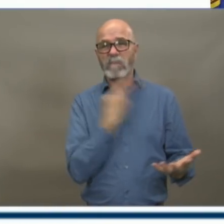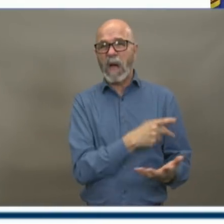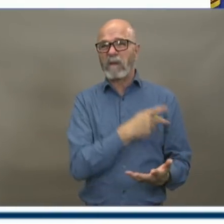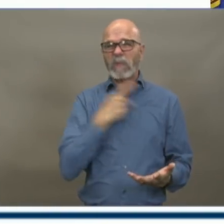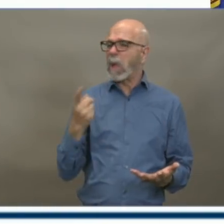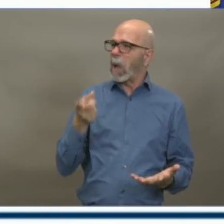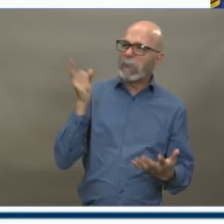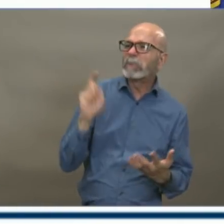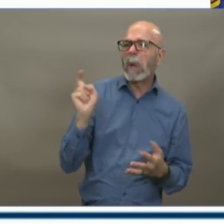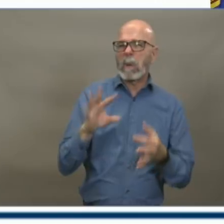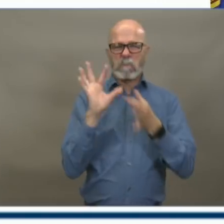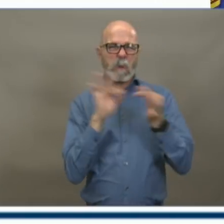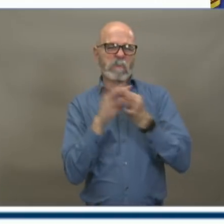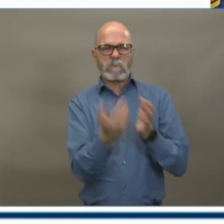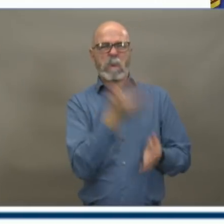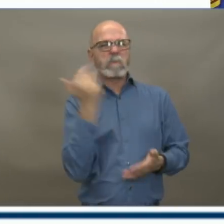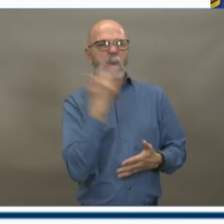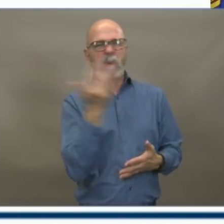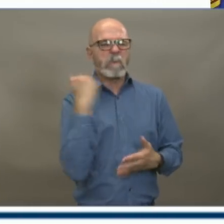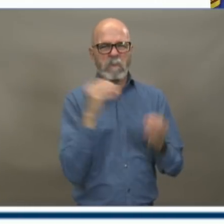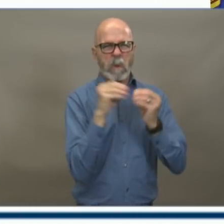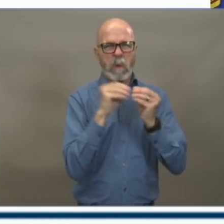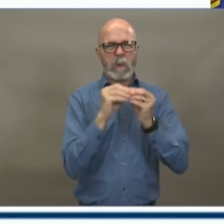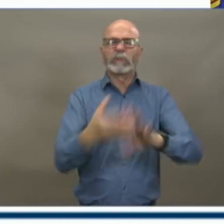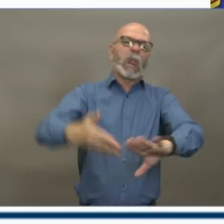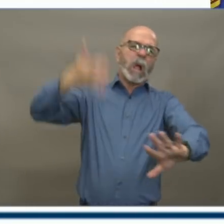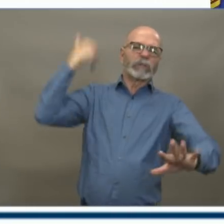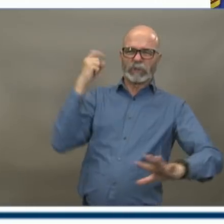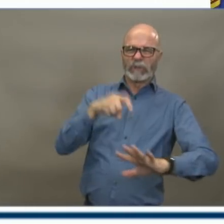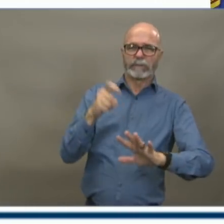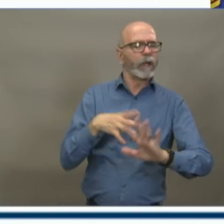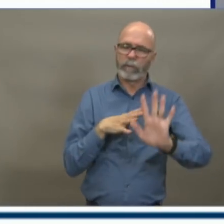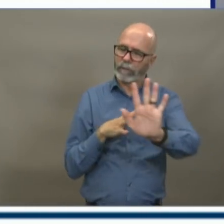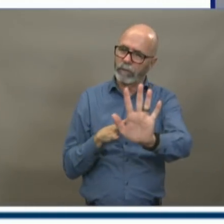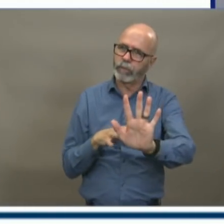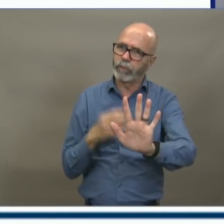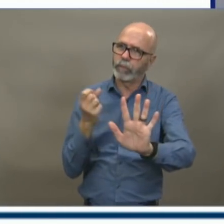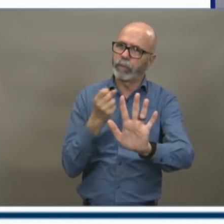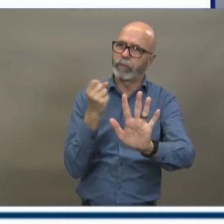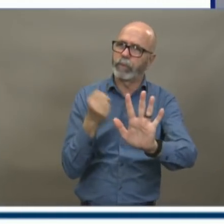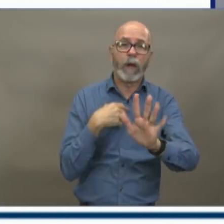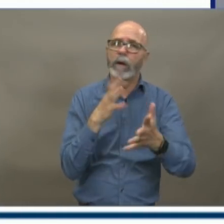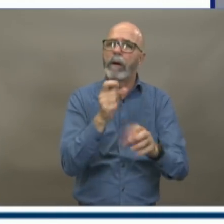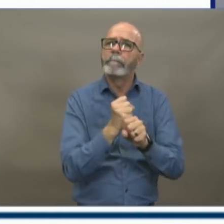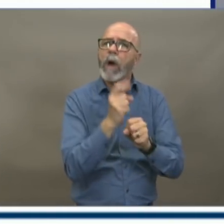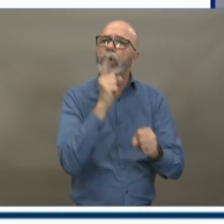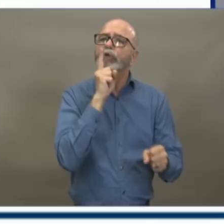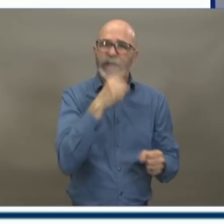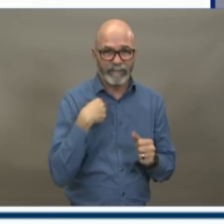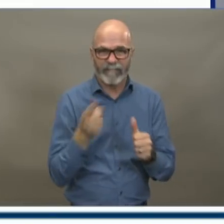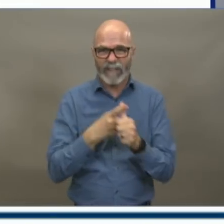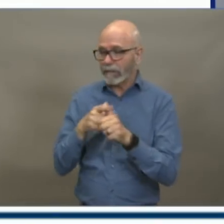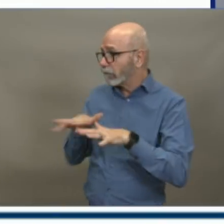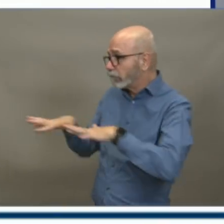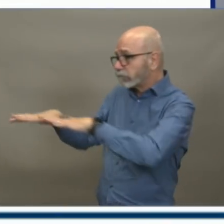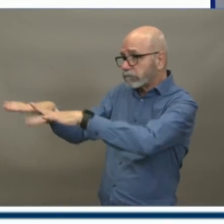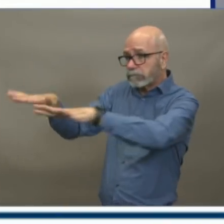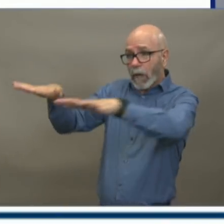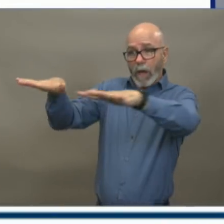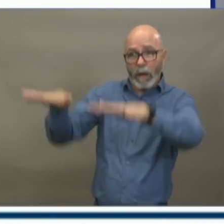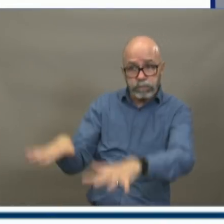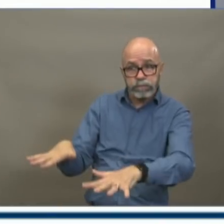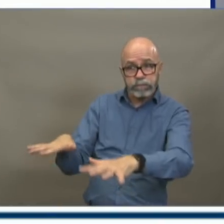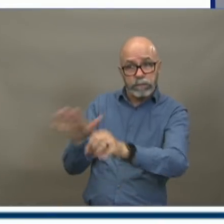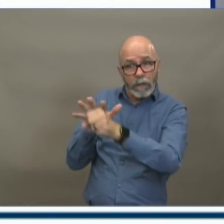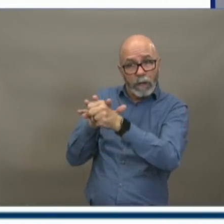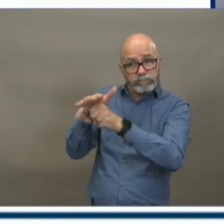one-shot doses early on. This is the reason why we didn't do it. We wanted to reassure all Nova Scotians that if you get your first shot, we will have your second shot ready.